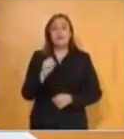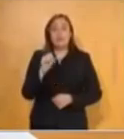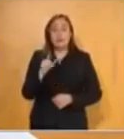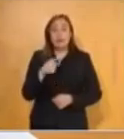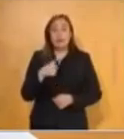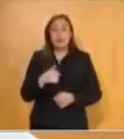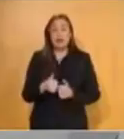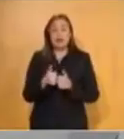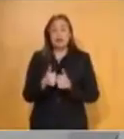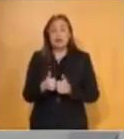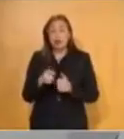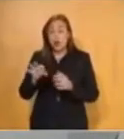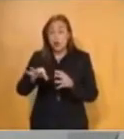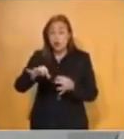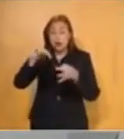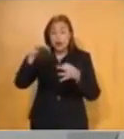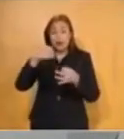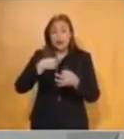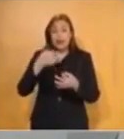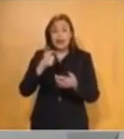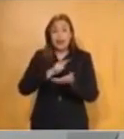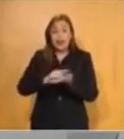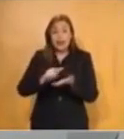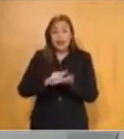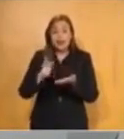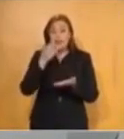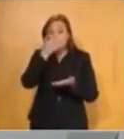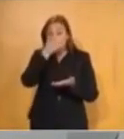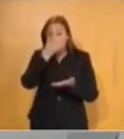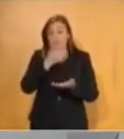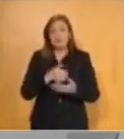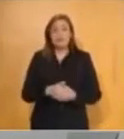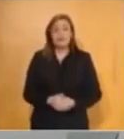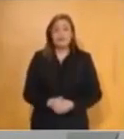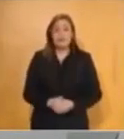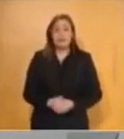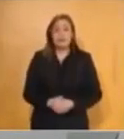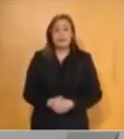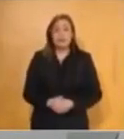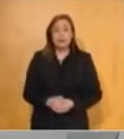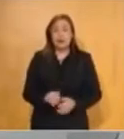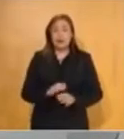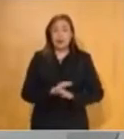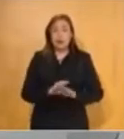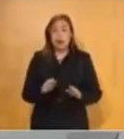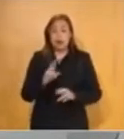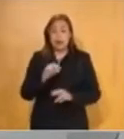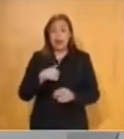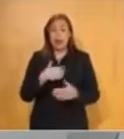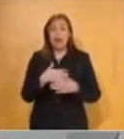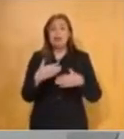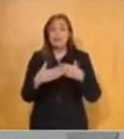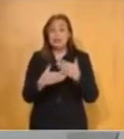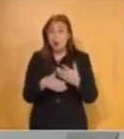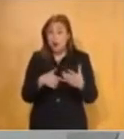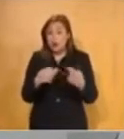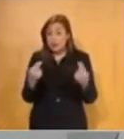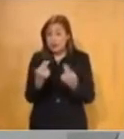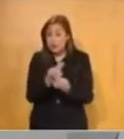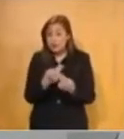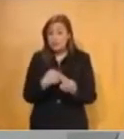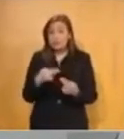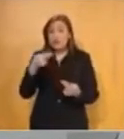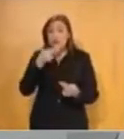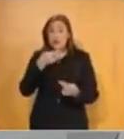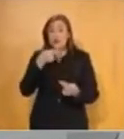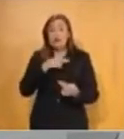objects clean. And remember that you must stay at home. Only when it is necessary to go out,